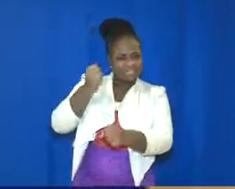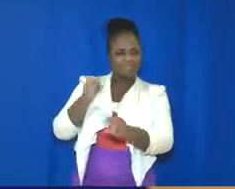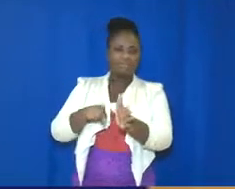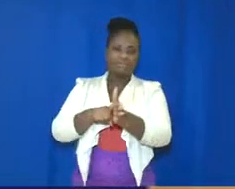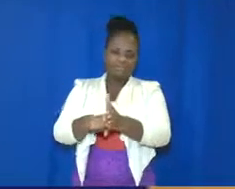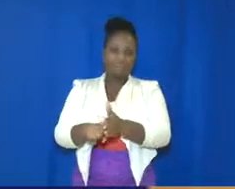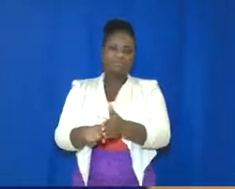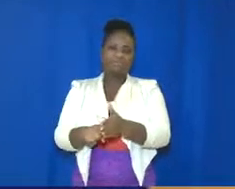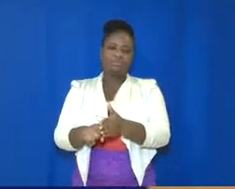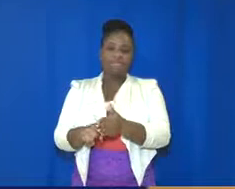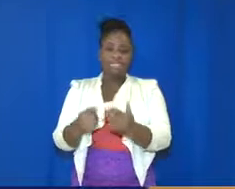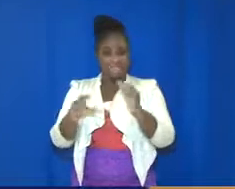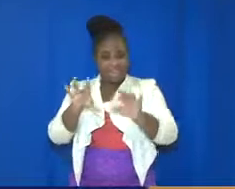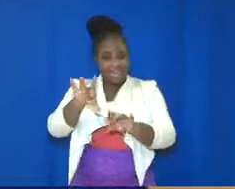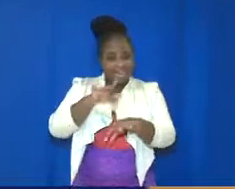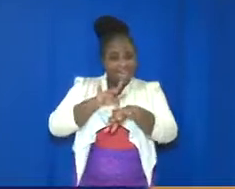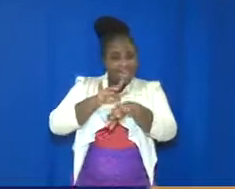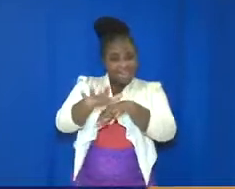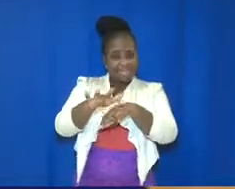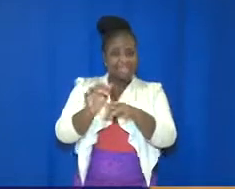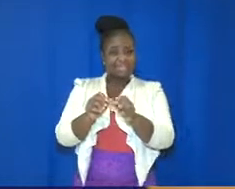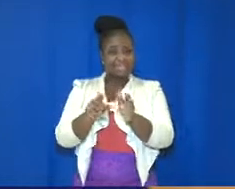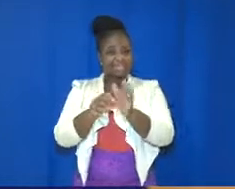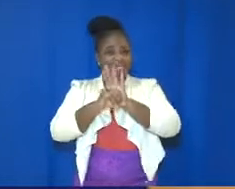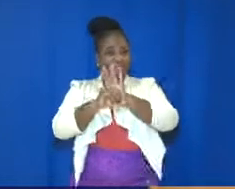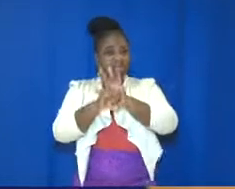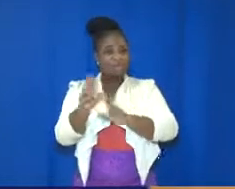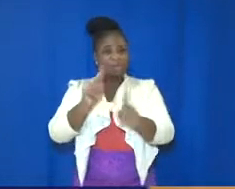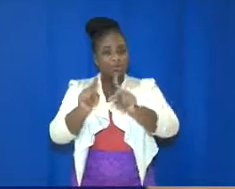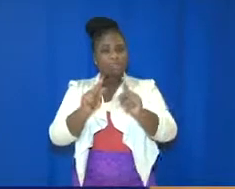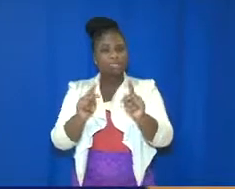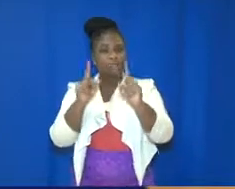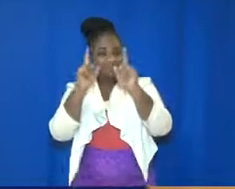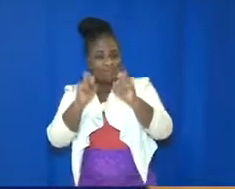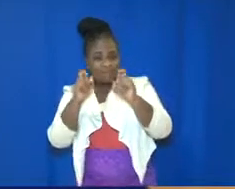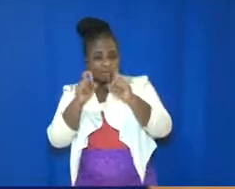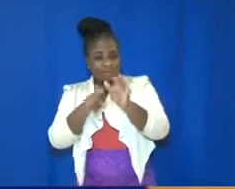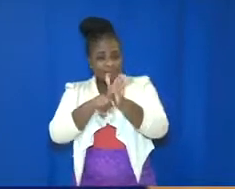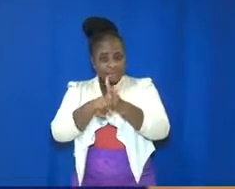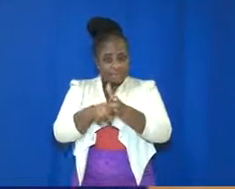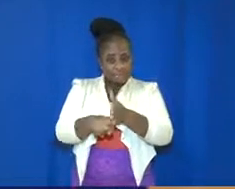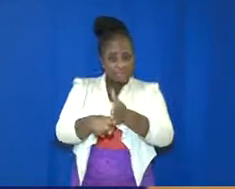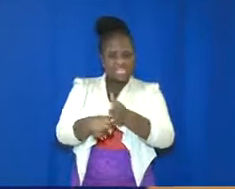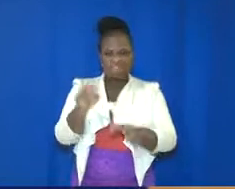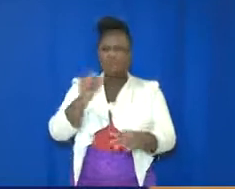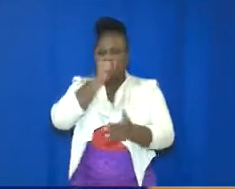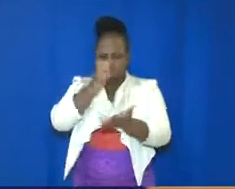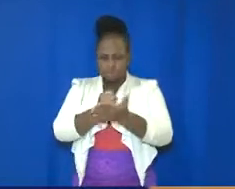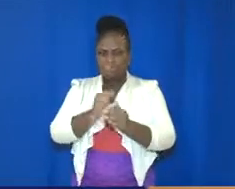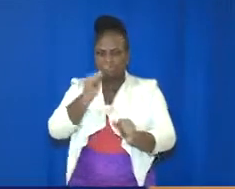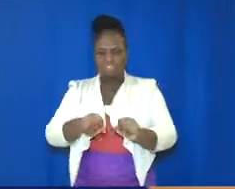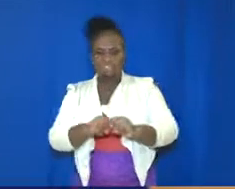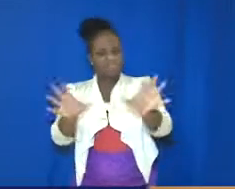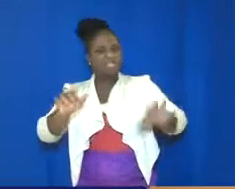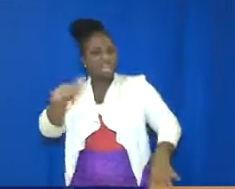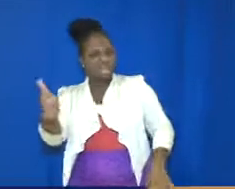virus. This early identification of persons with the virus ensures that they do not spread the virus to